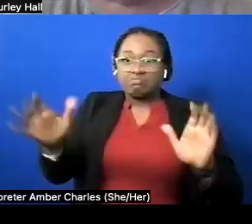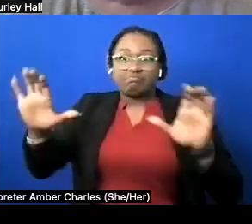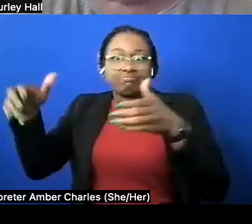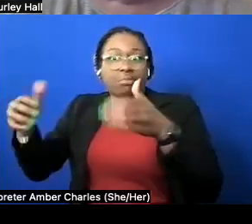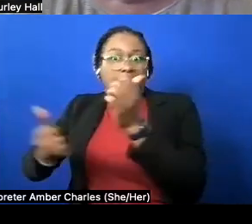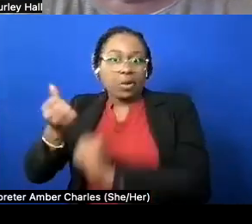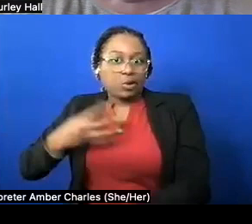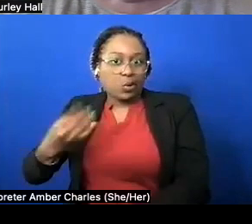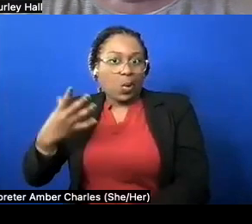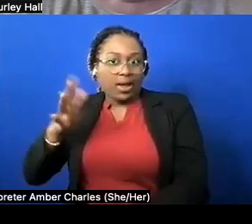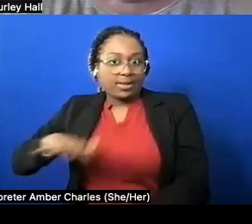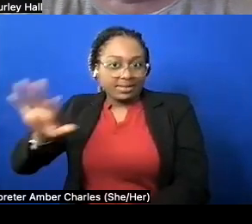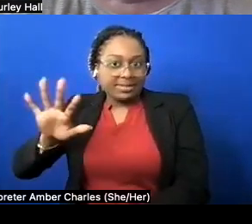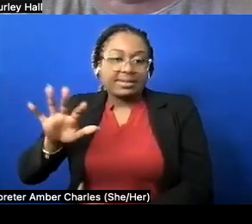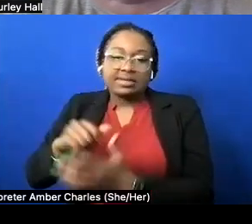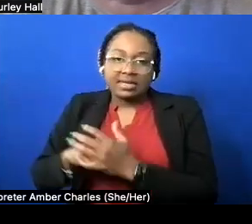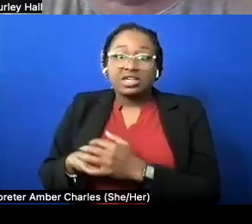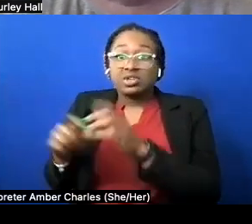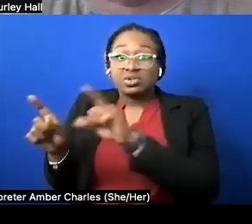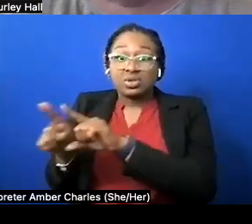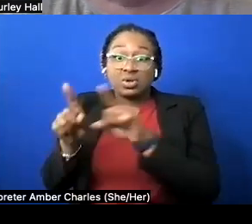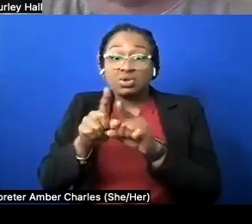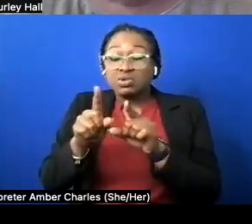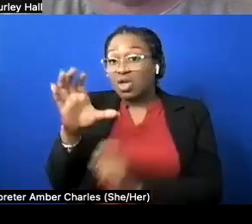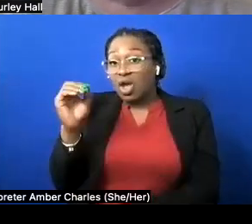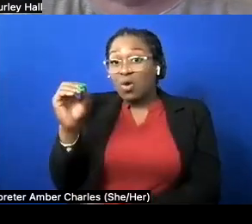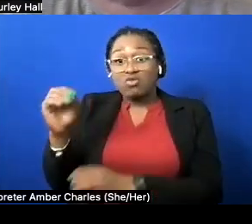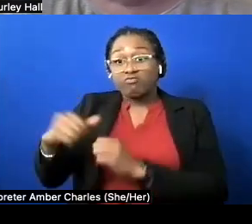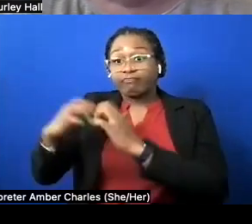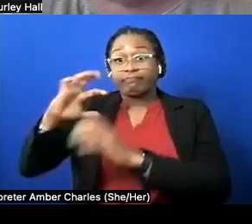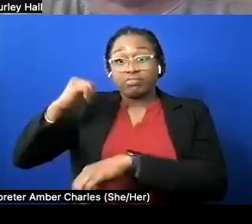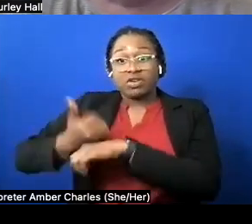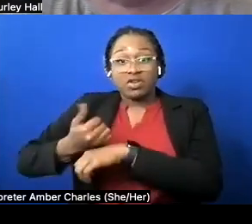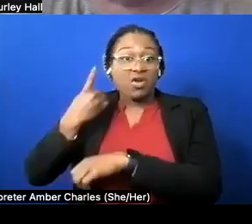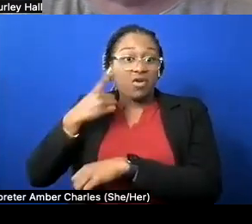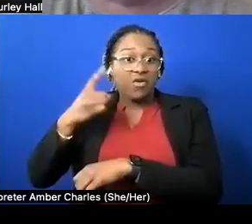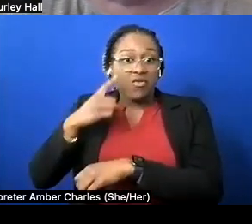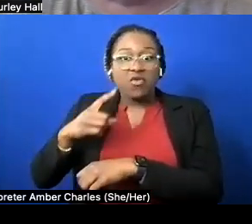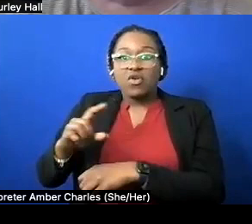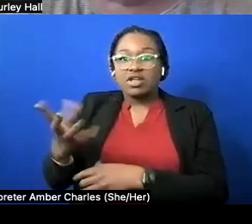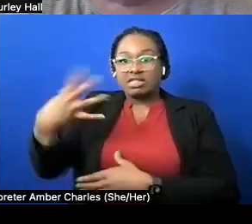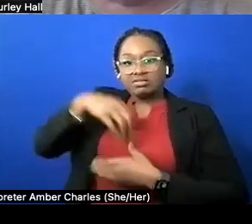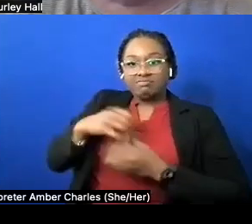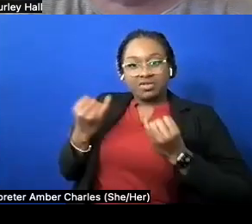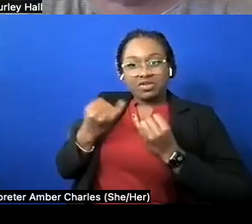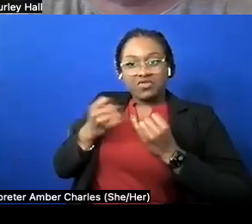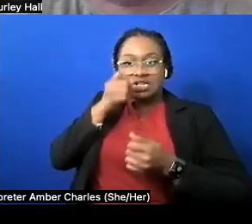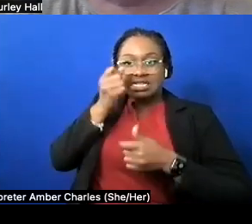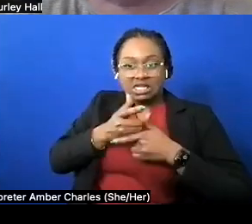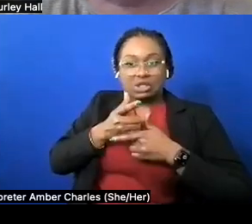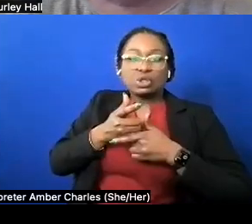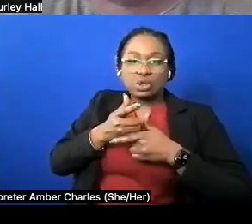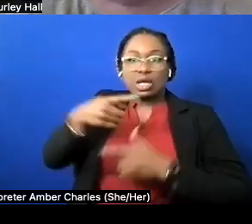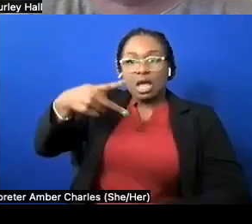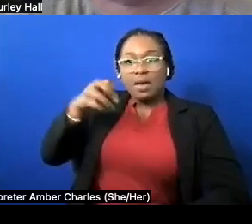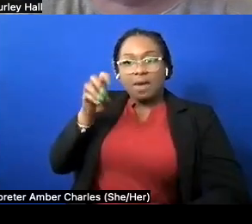the co-founder of Mission Equality and the Introvert Sisters podcast and the author of I'm Tired of Racism